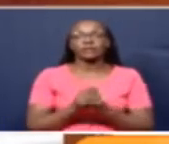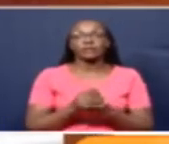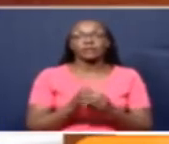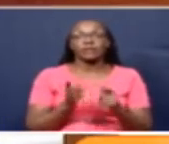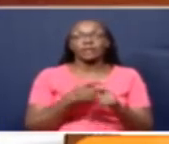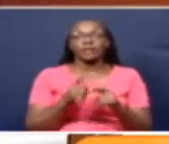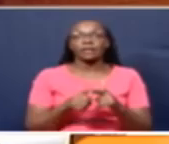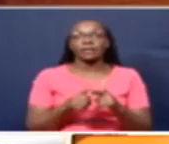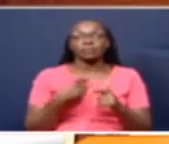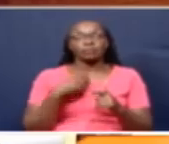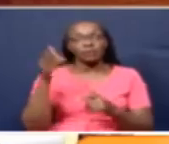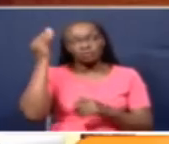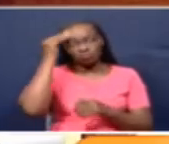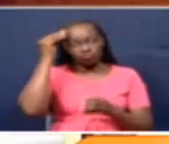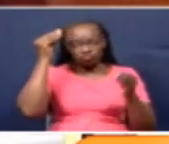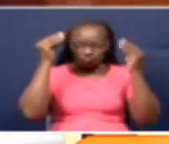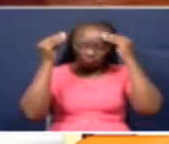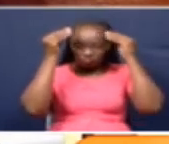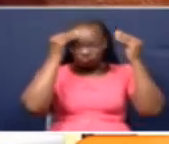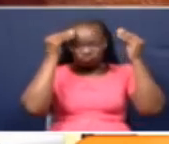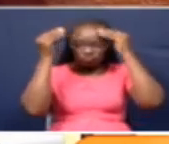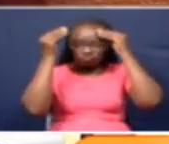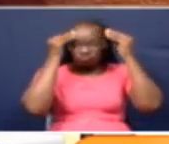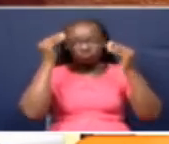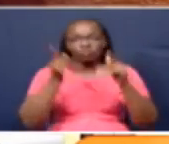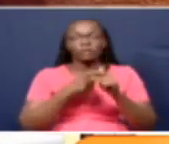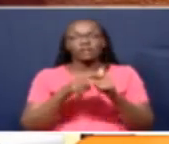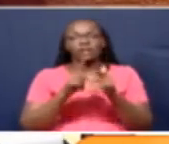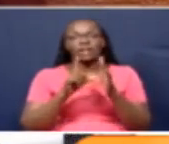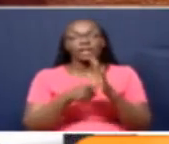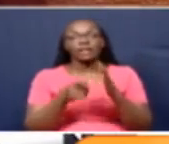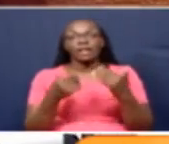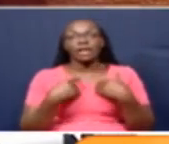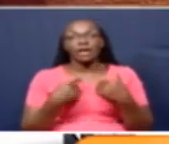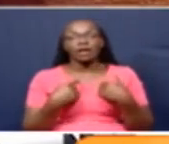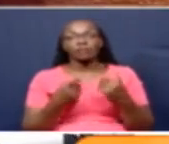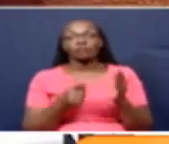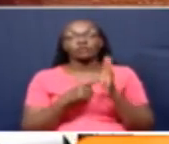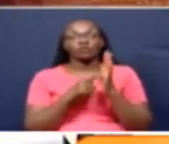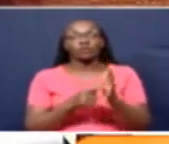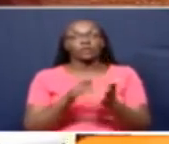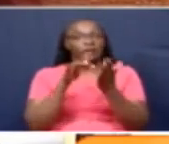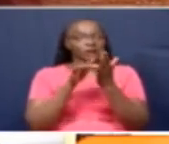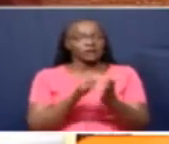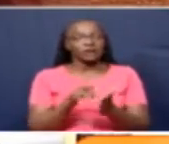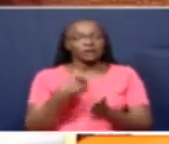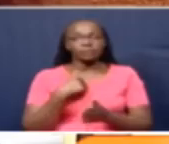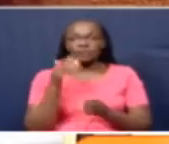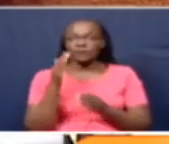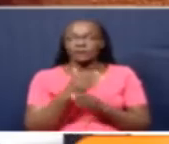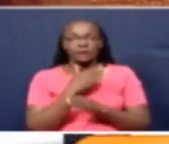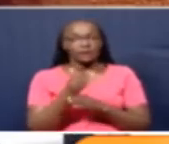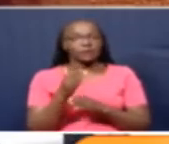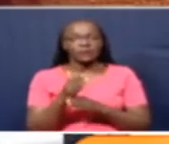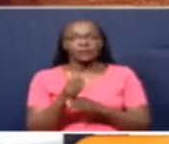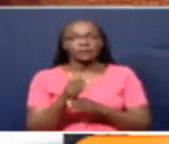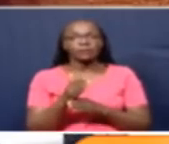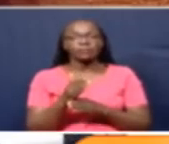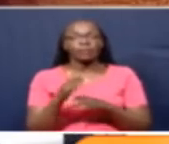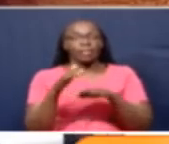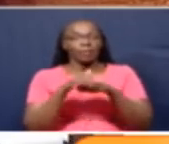I learned. And I knew a little bit. Okay. Yeah. Then they were having shows. So they insisted on me singing a song, Brown Skin